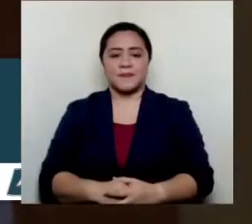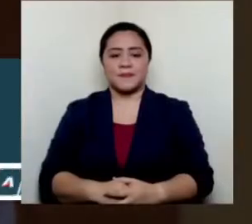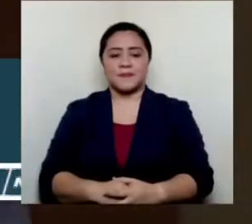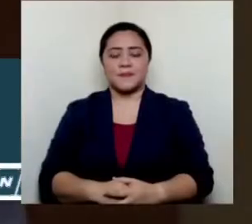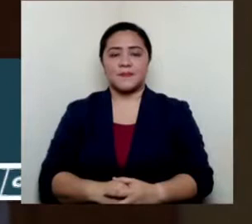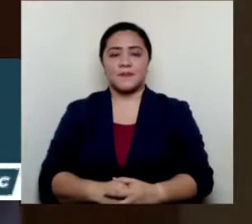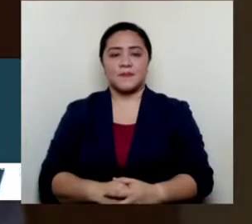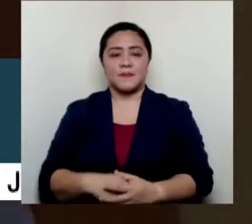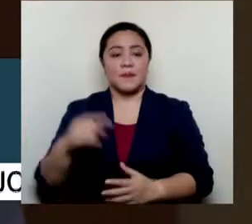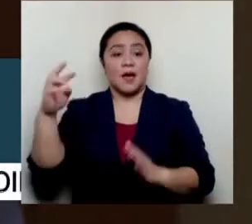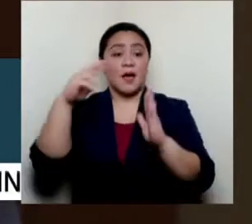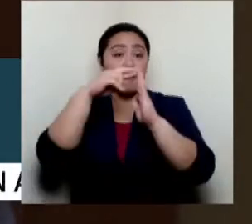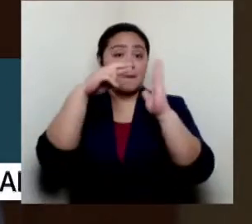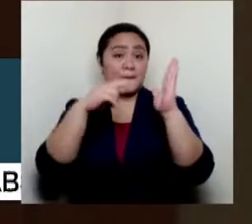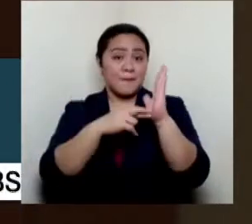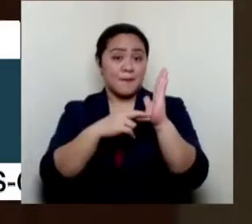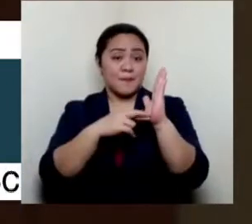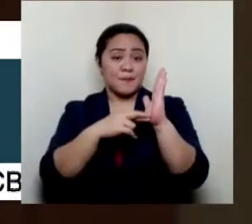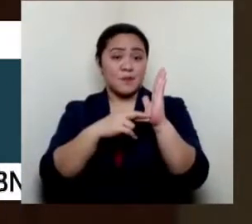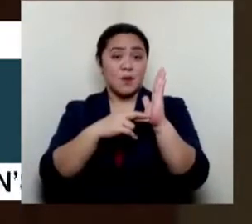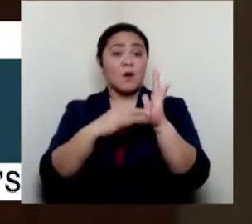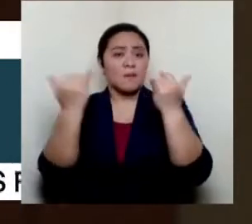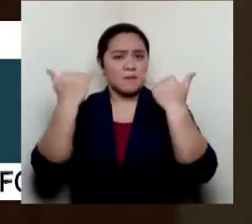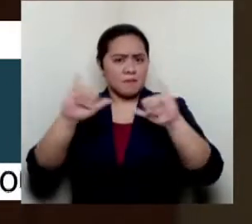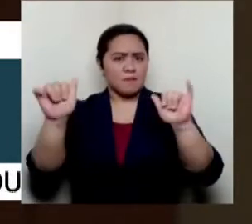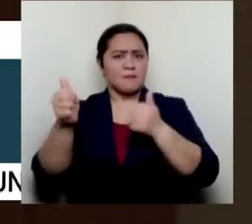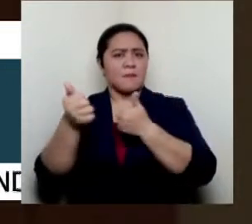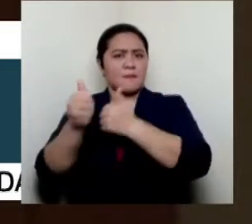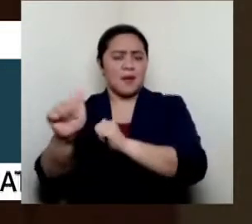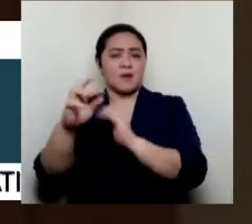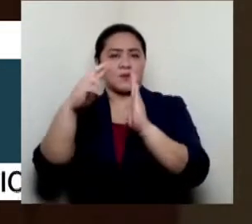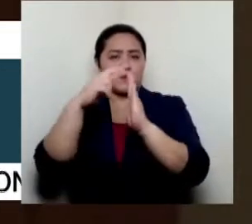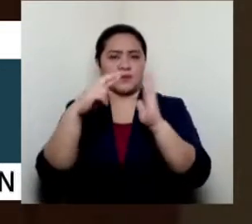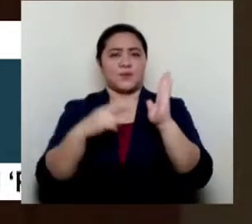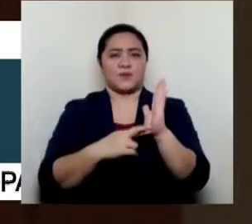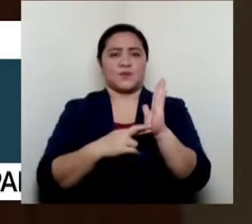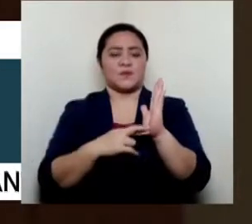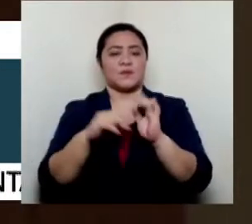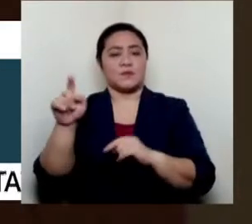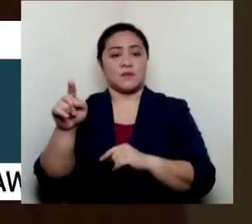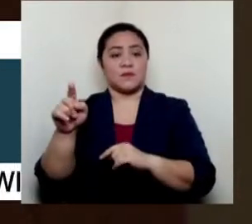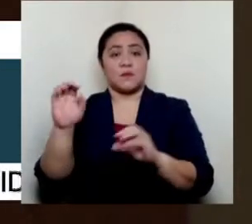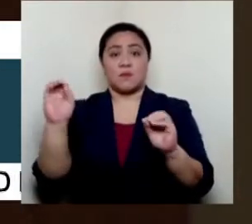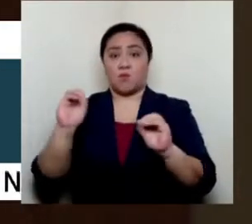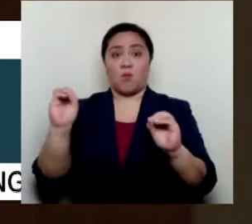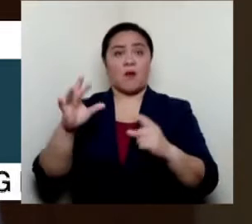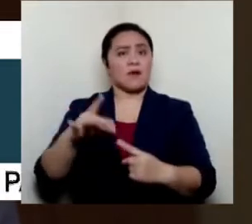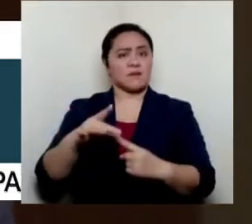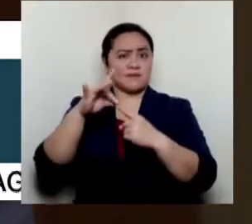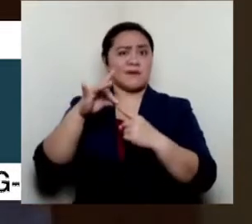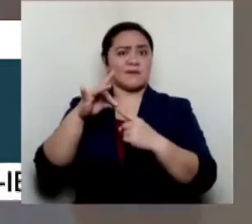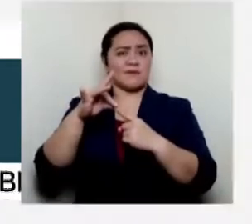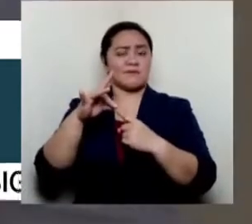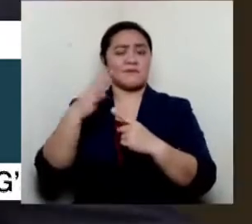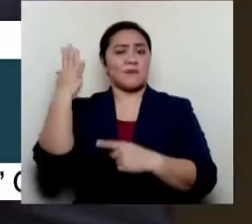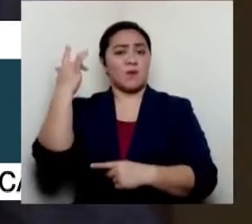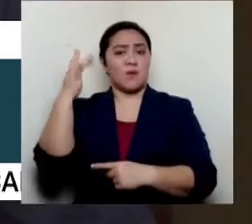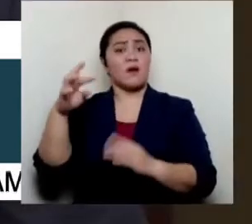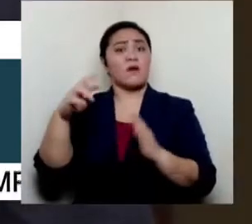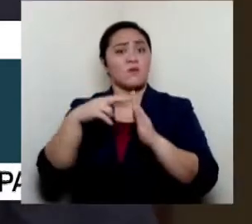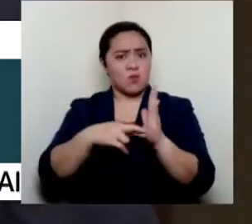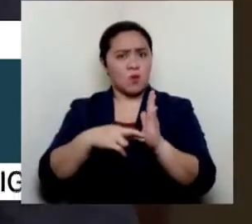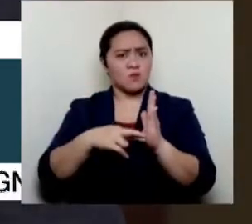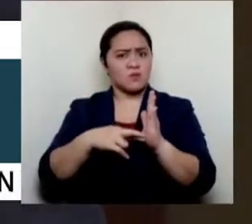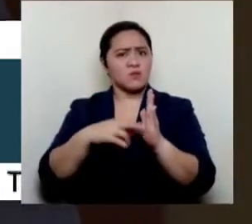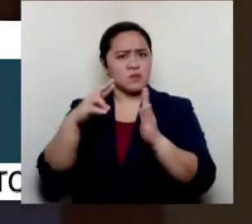Rules are rules. And there are no special cases. Rules are rules. That's the policy